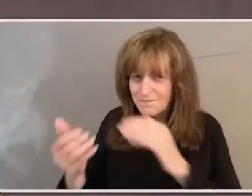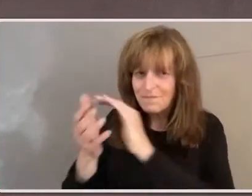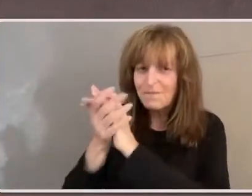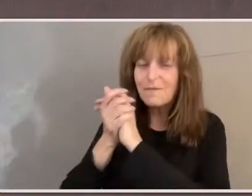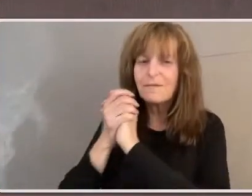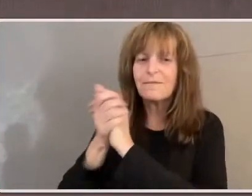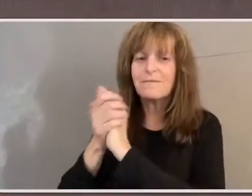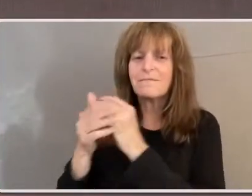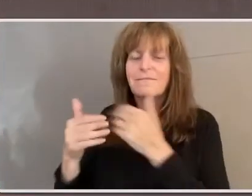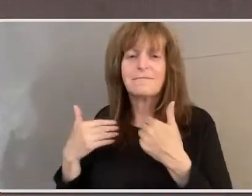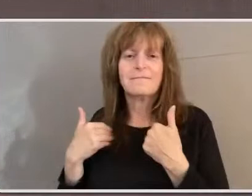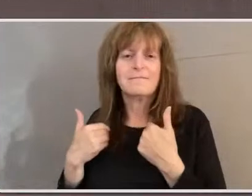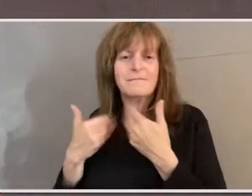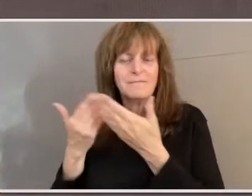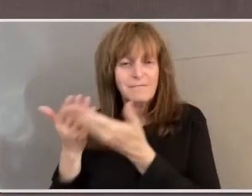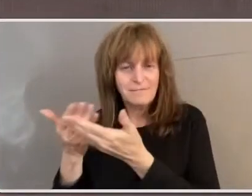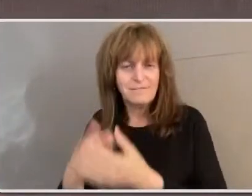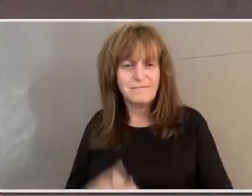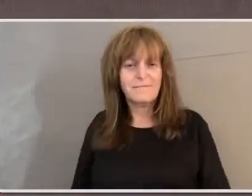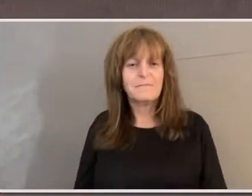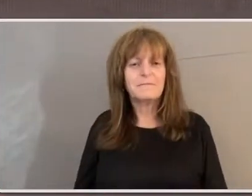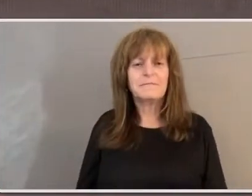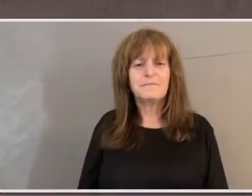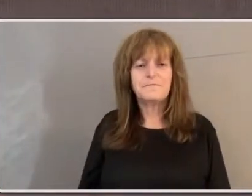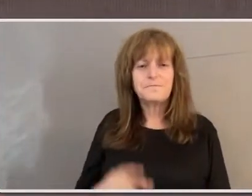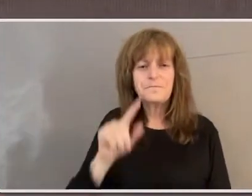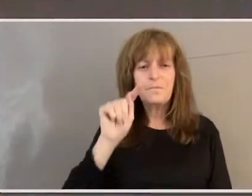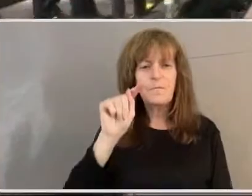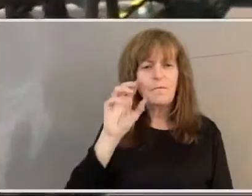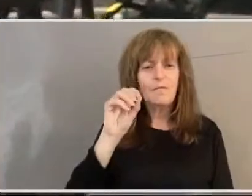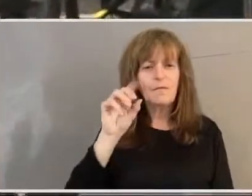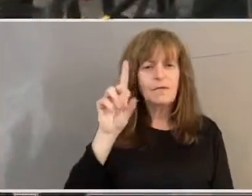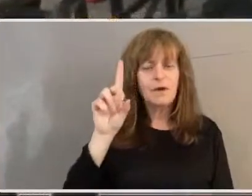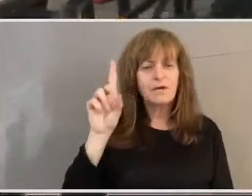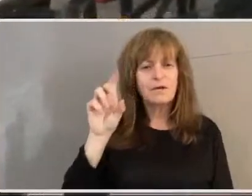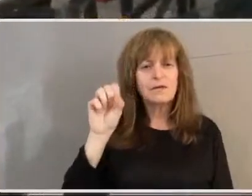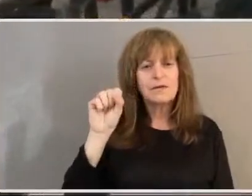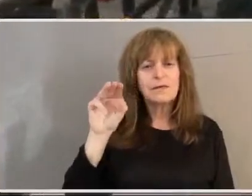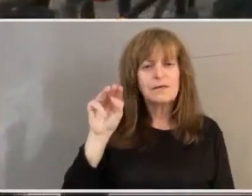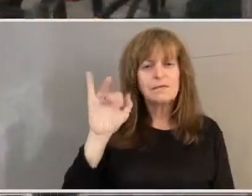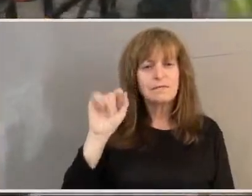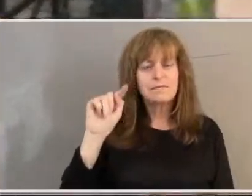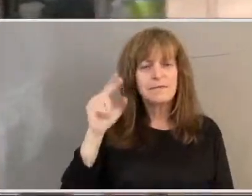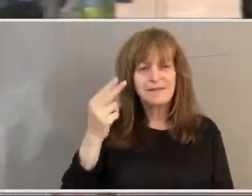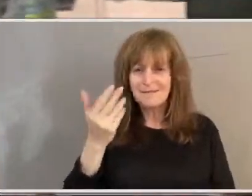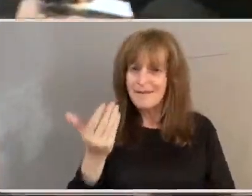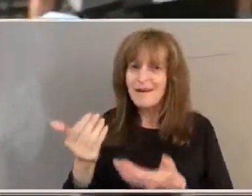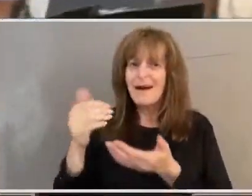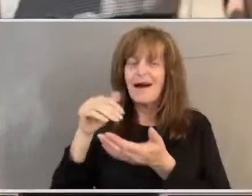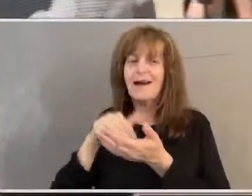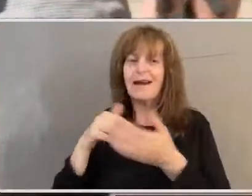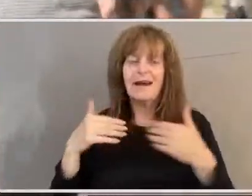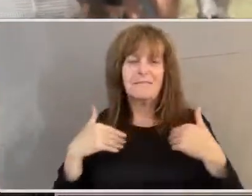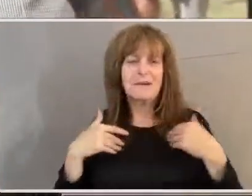Todd Smith returns as Minister of Energy. I ask Minister Smith to please come forward to take his oath.